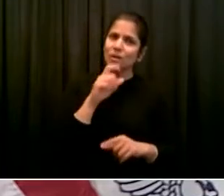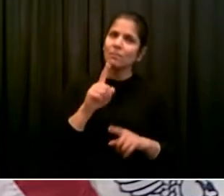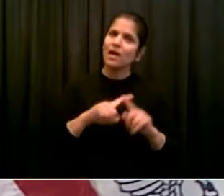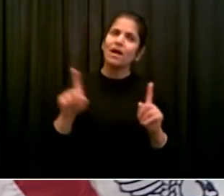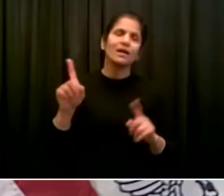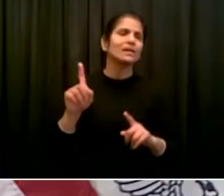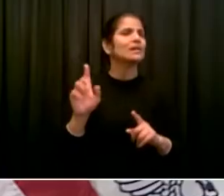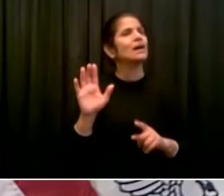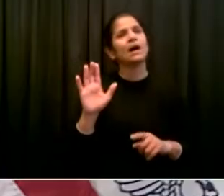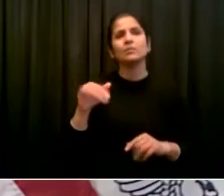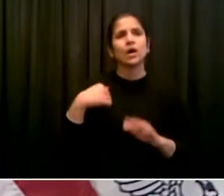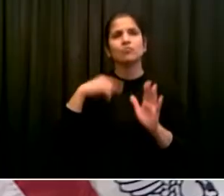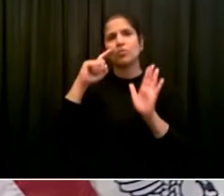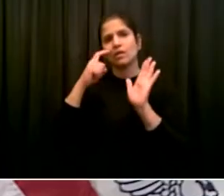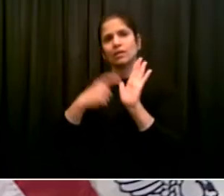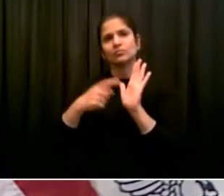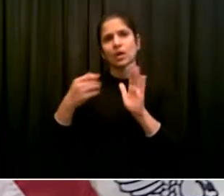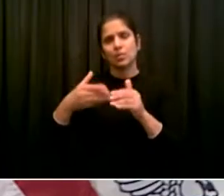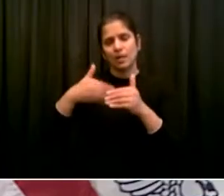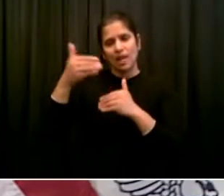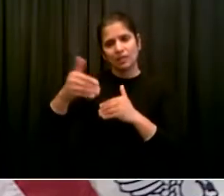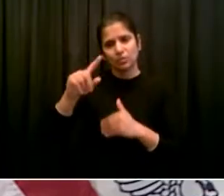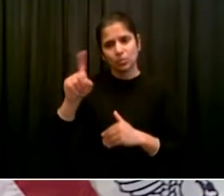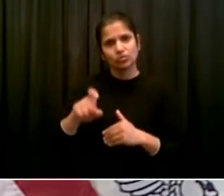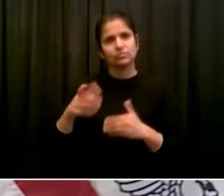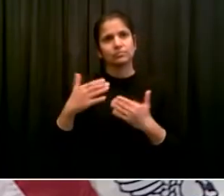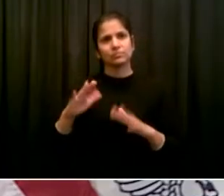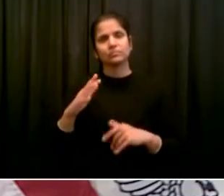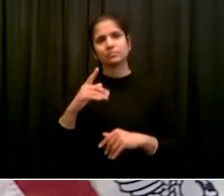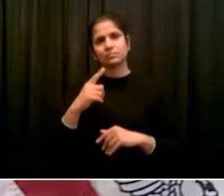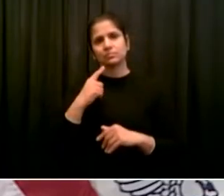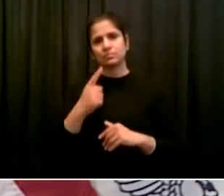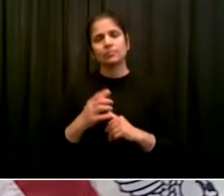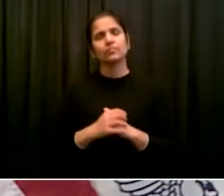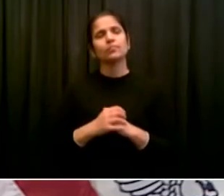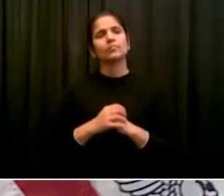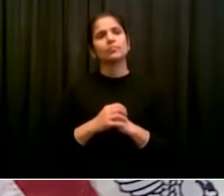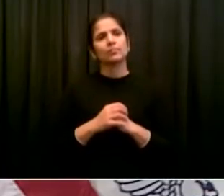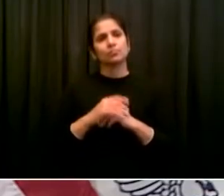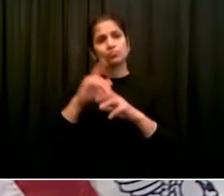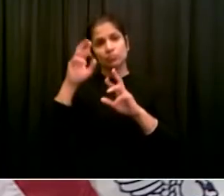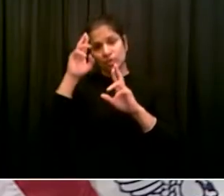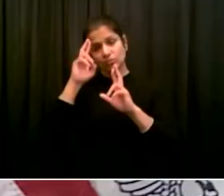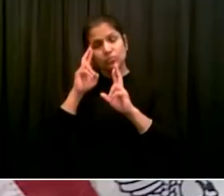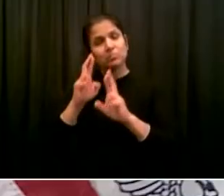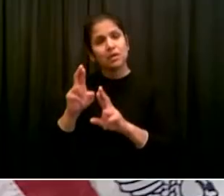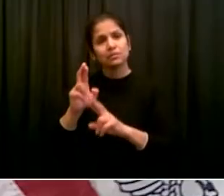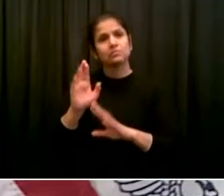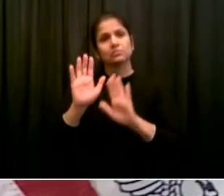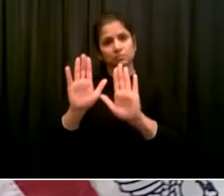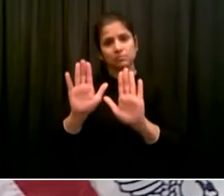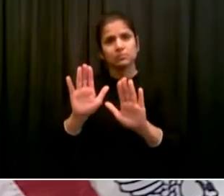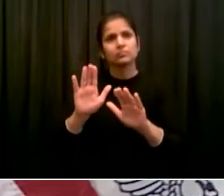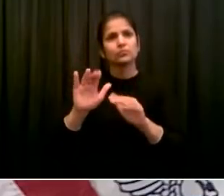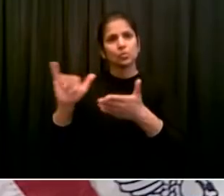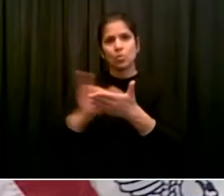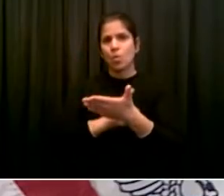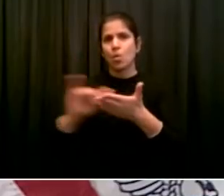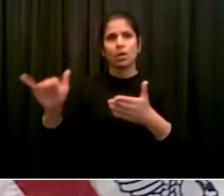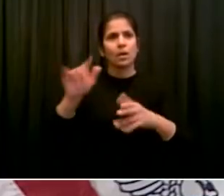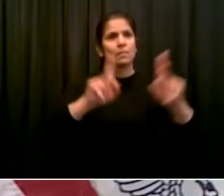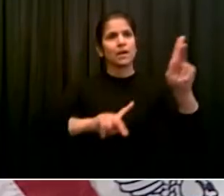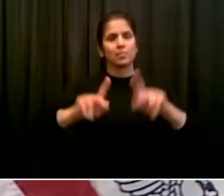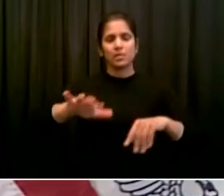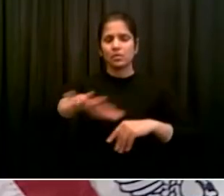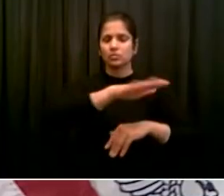next question. But I just have to say, really respecting, you are very thorough and concerned, but I'm going to say, please be